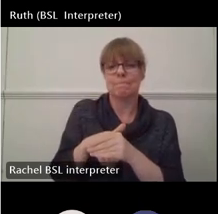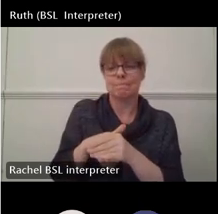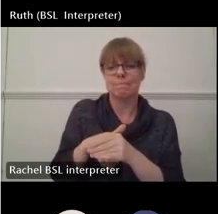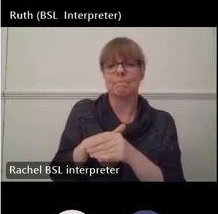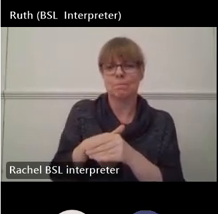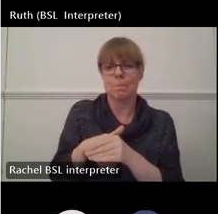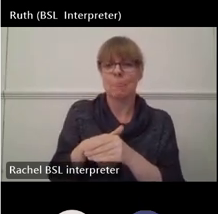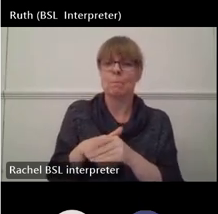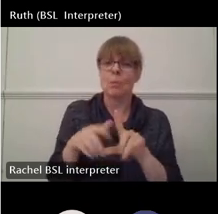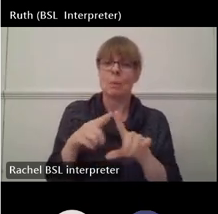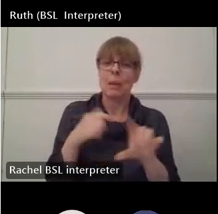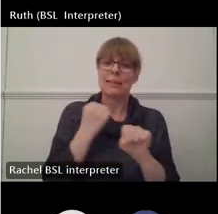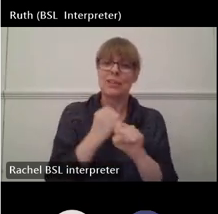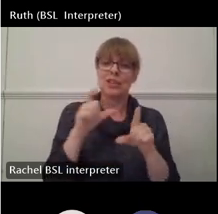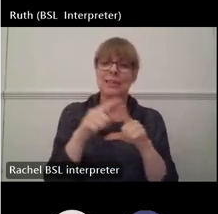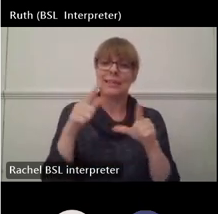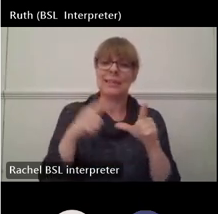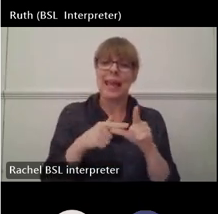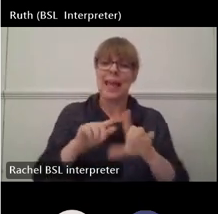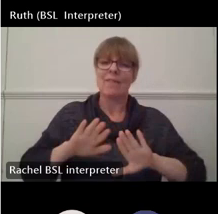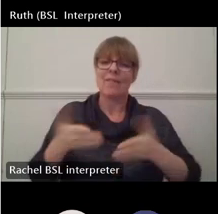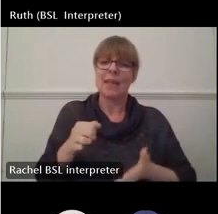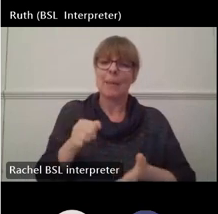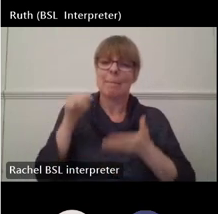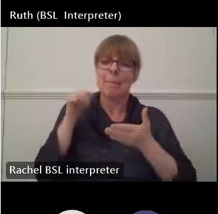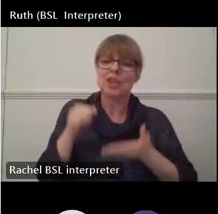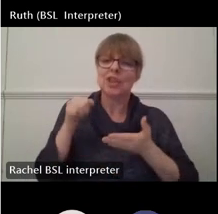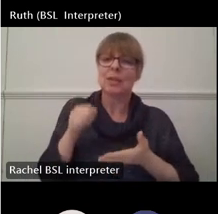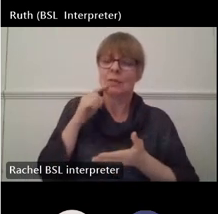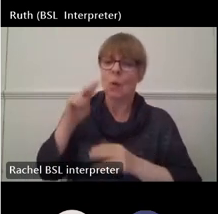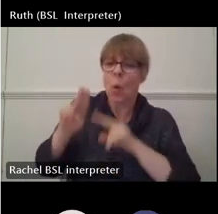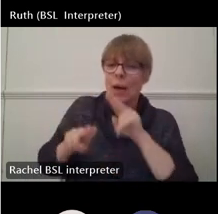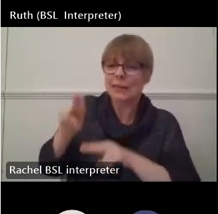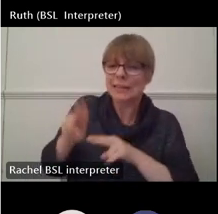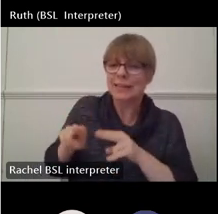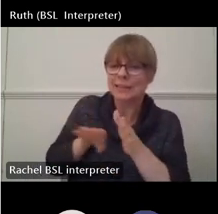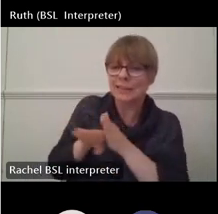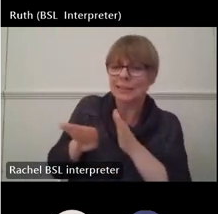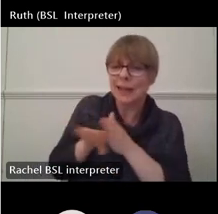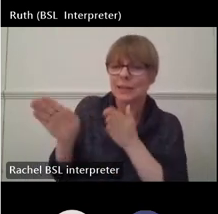benefit, then a lot of them don't get through, you know, they'll not get passed on.